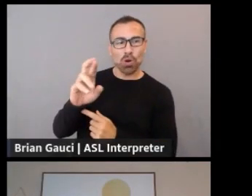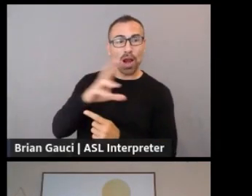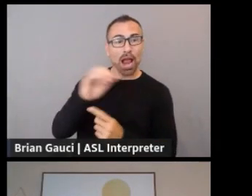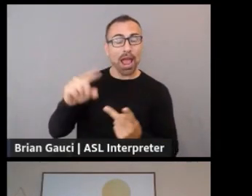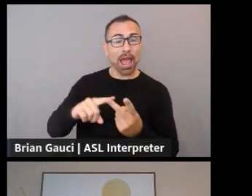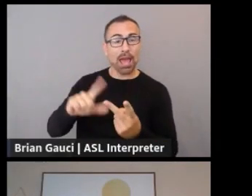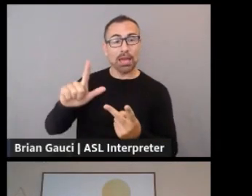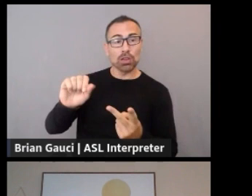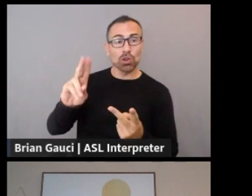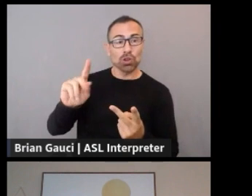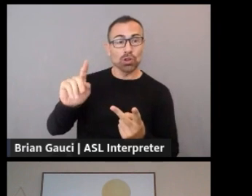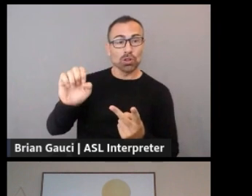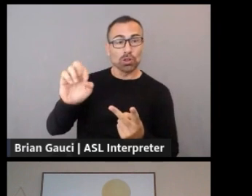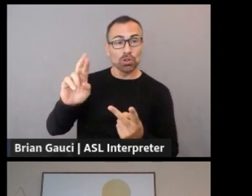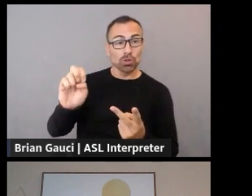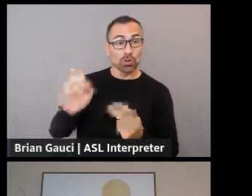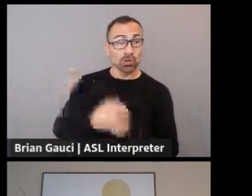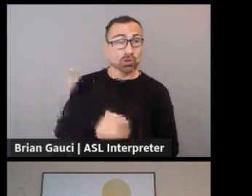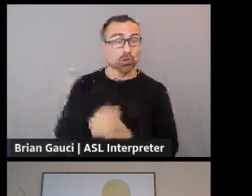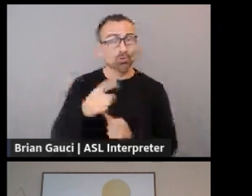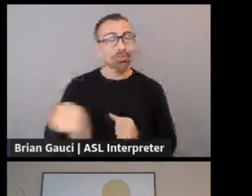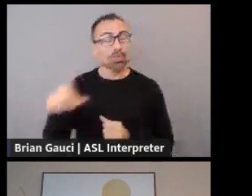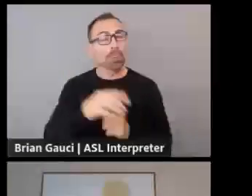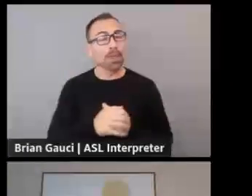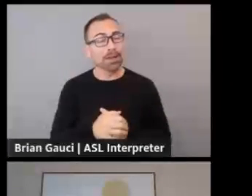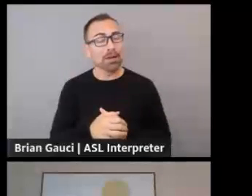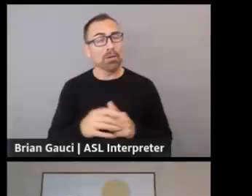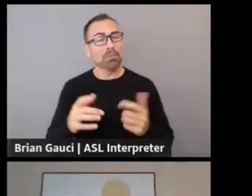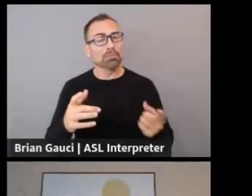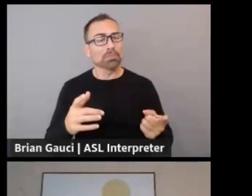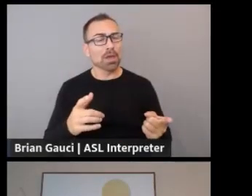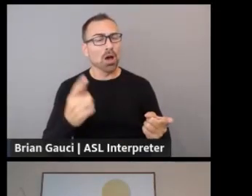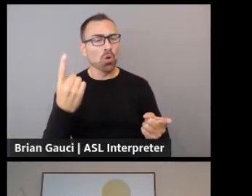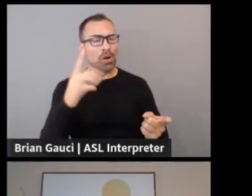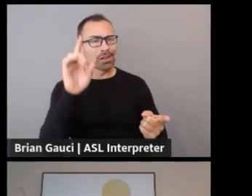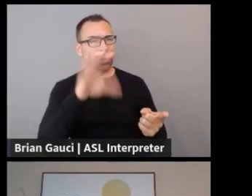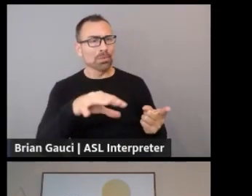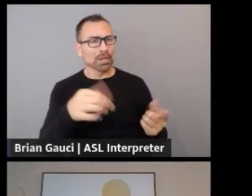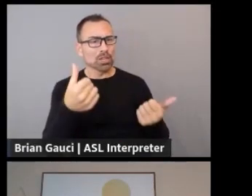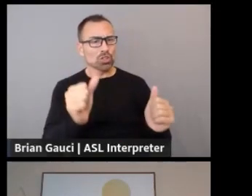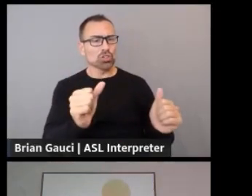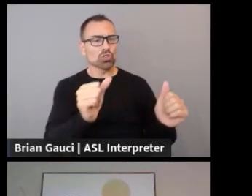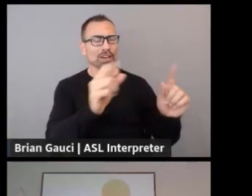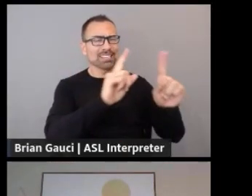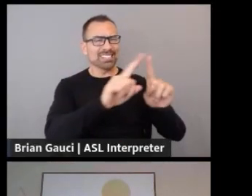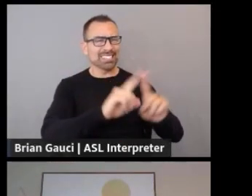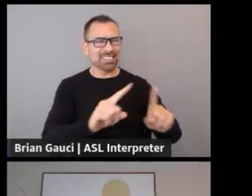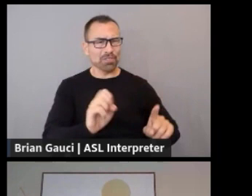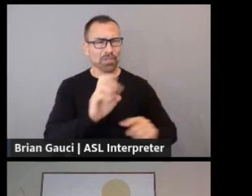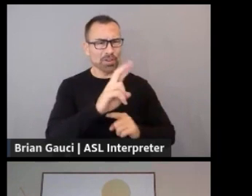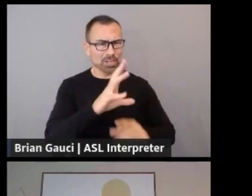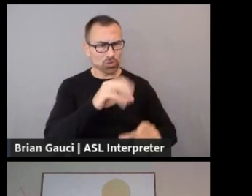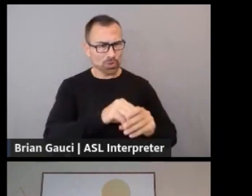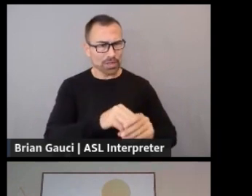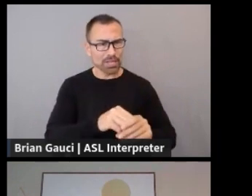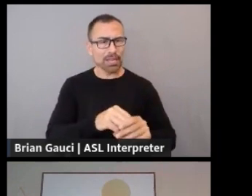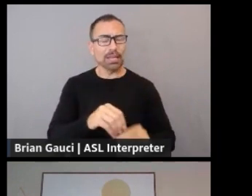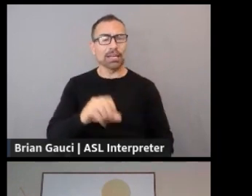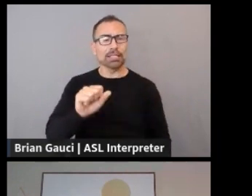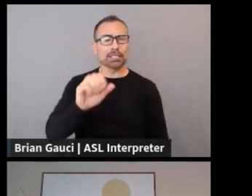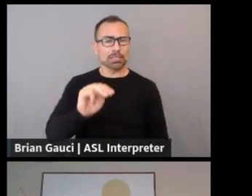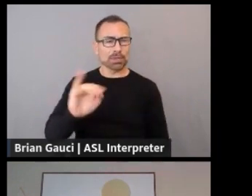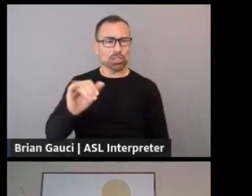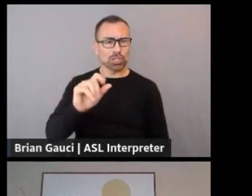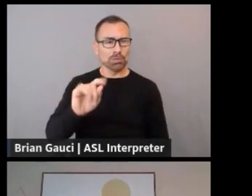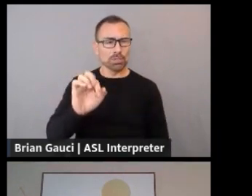try out different type of variations from SageMaker JumpStart. And we also have other foundation